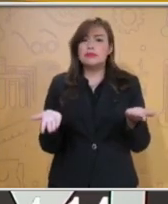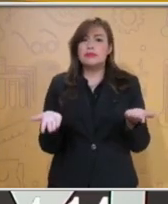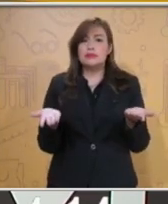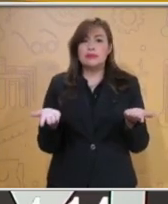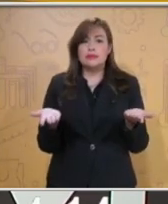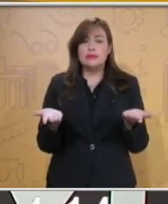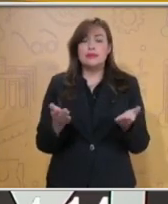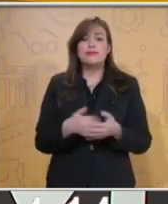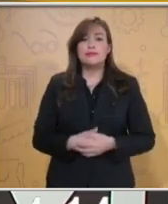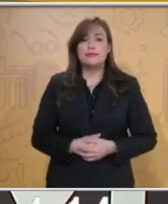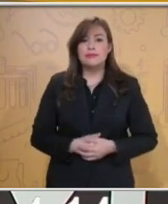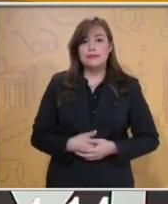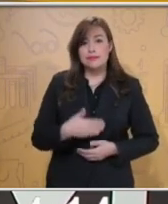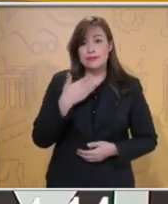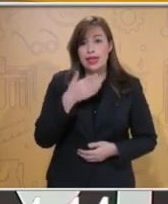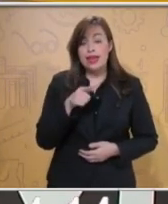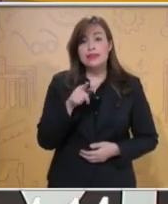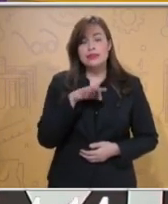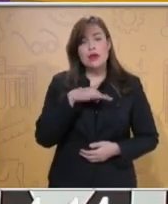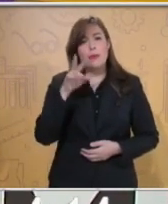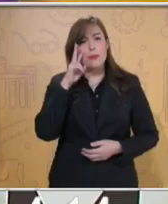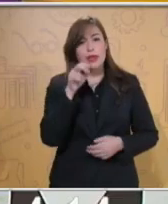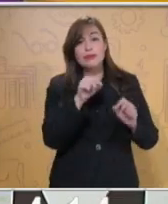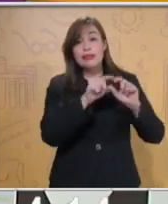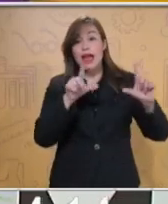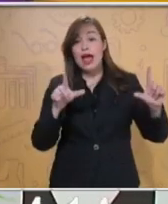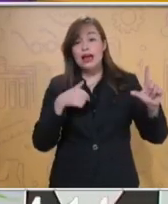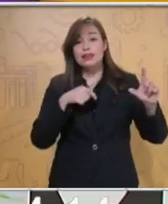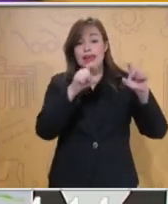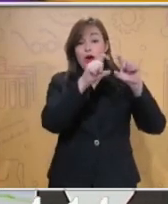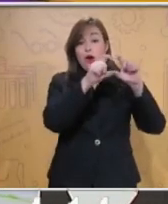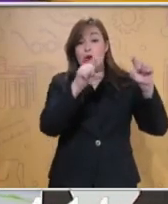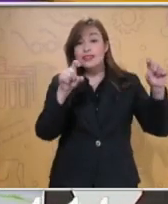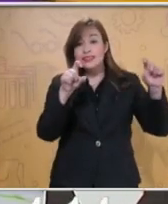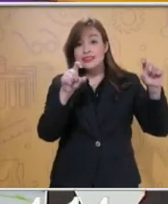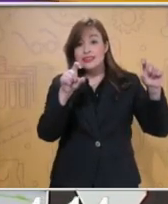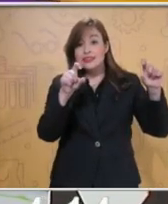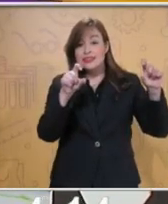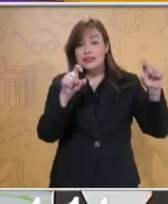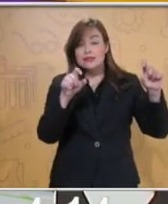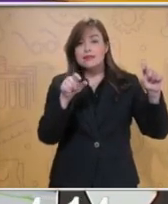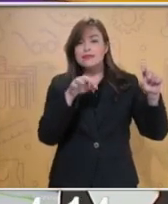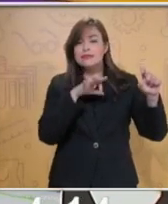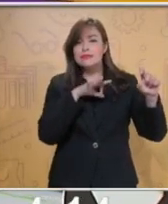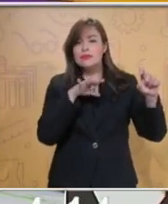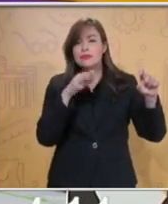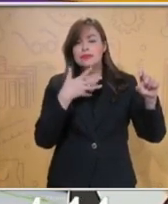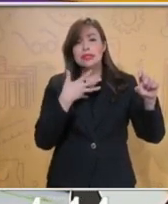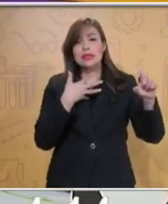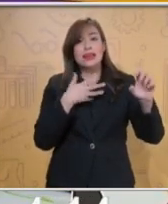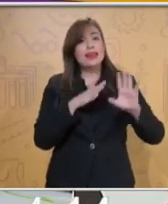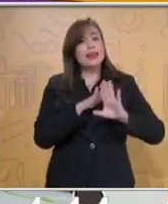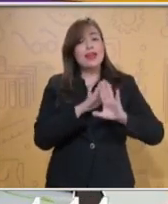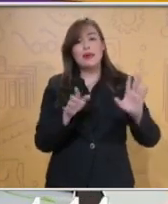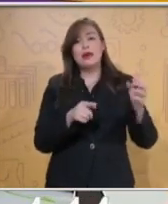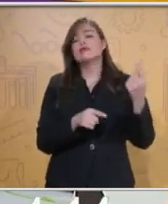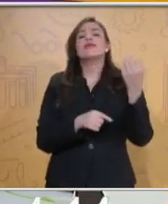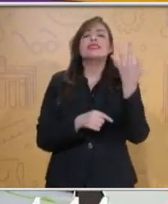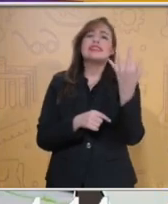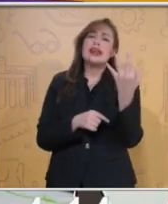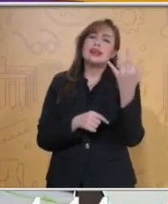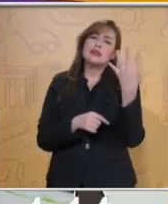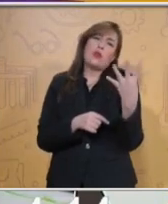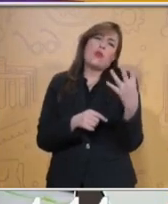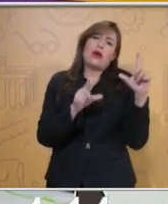book? Well, you can see in the screen, a comic strip could have only 3 or 4